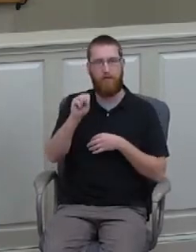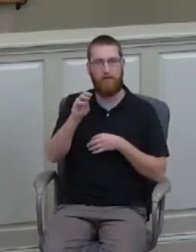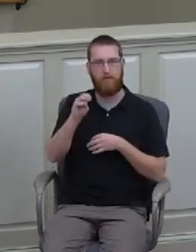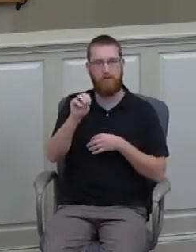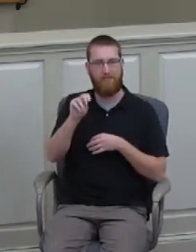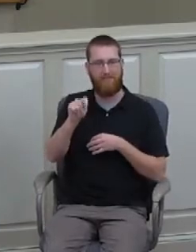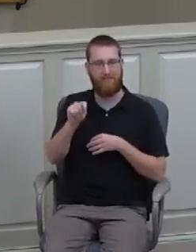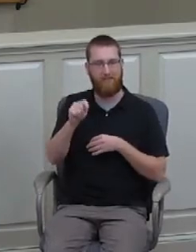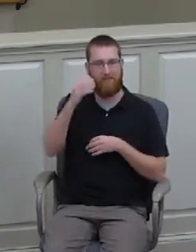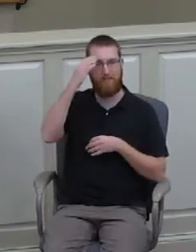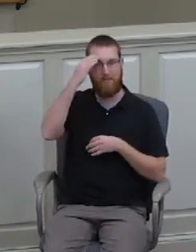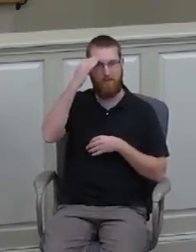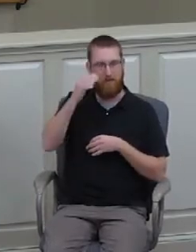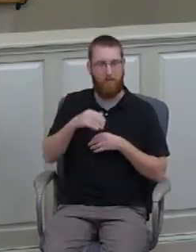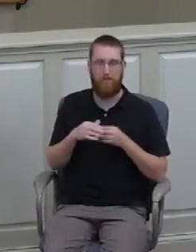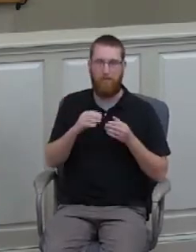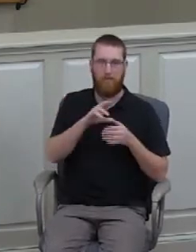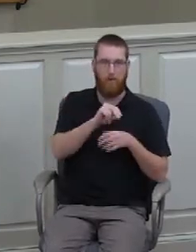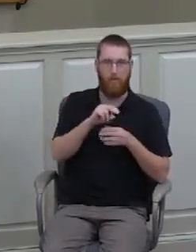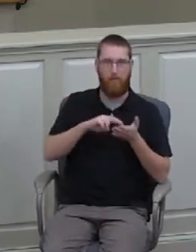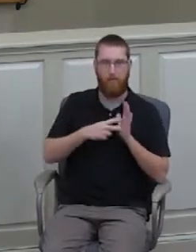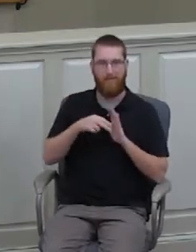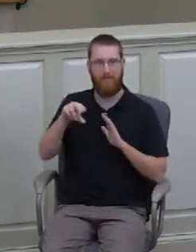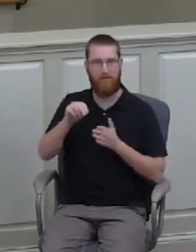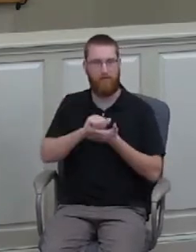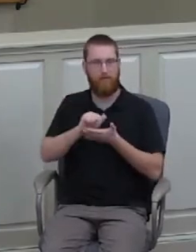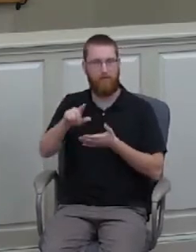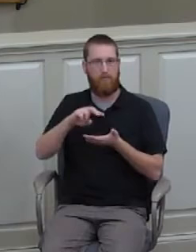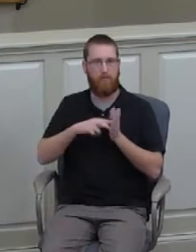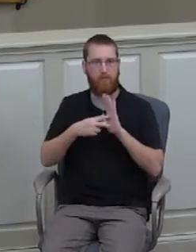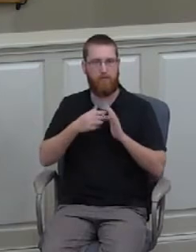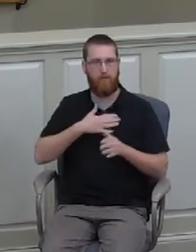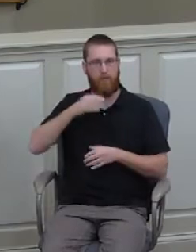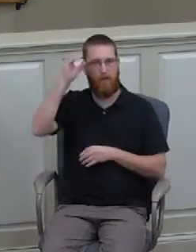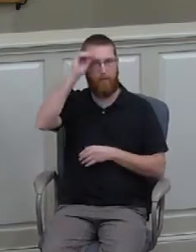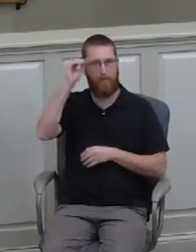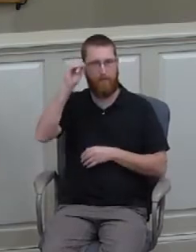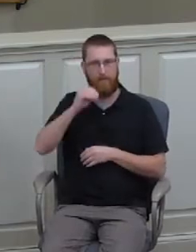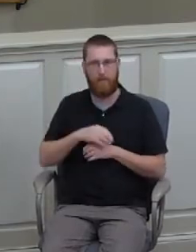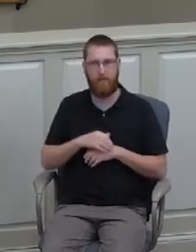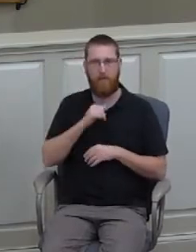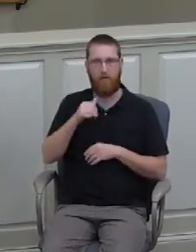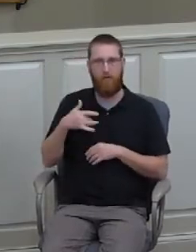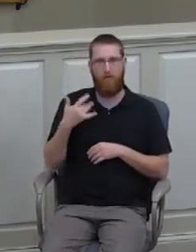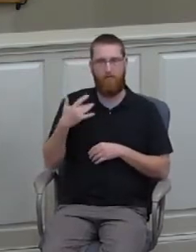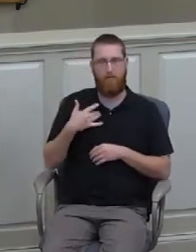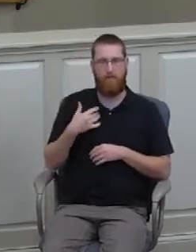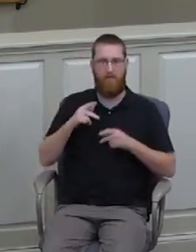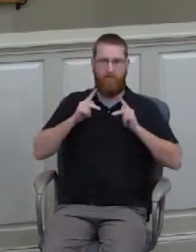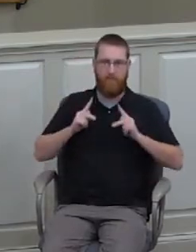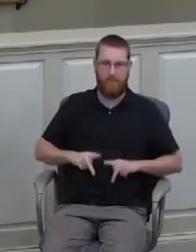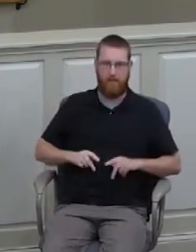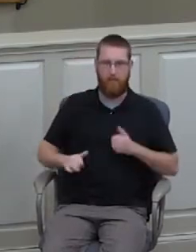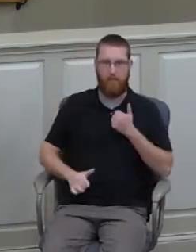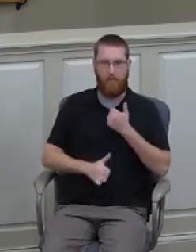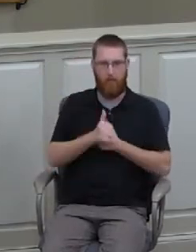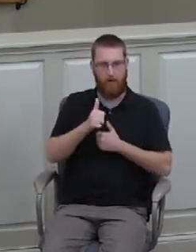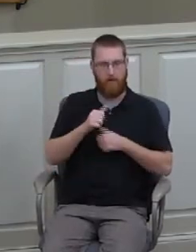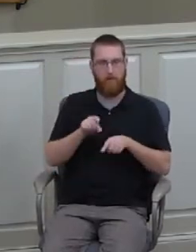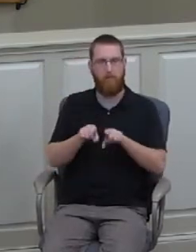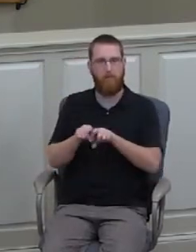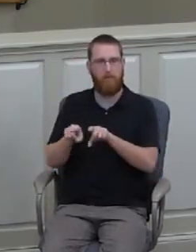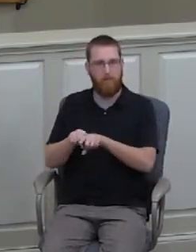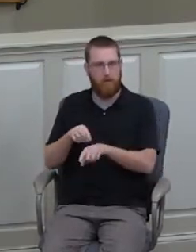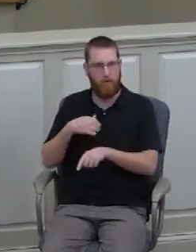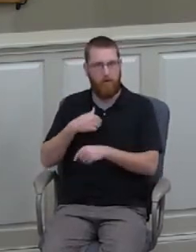No means no, and that's all no means, in my opinion. And although I did not then, nor do I now, feel physically threatened, I was